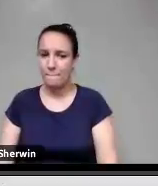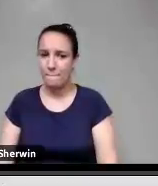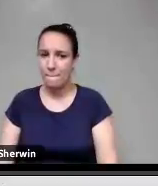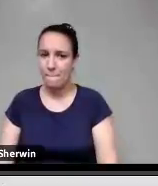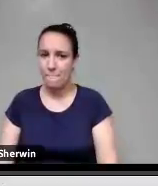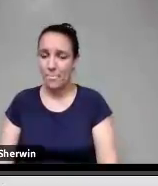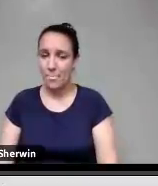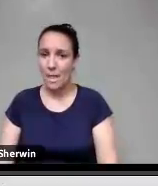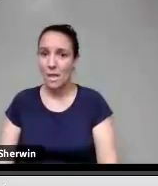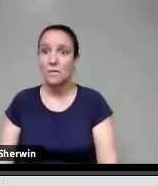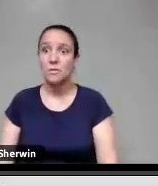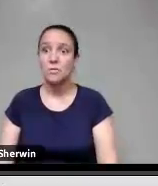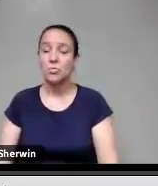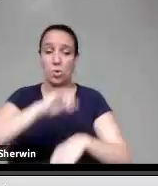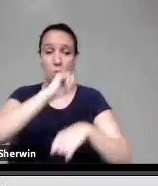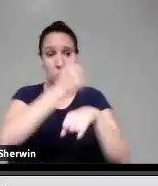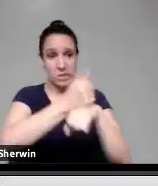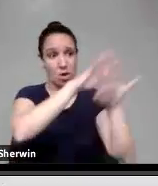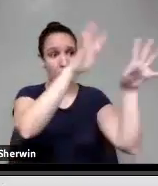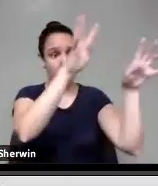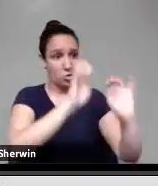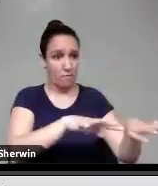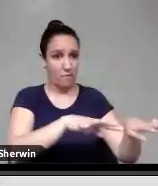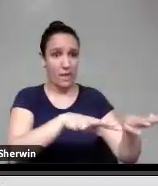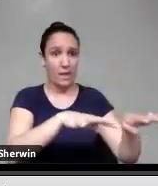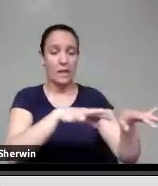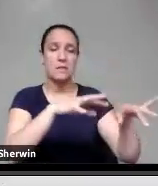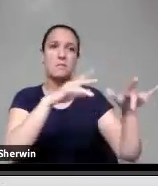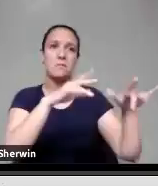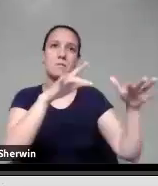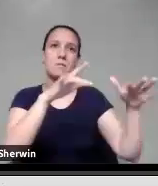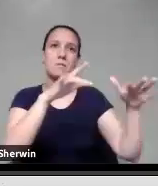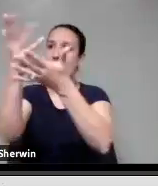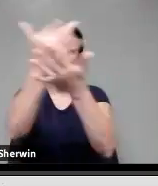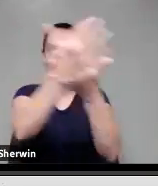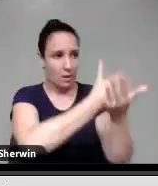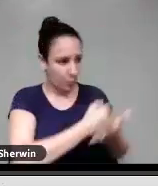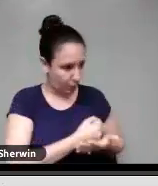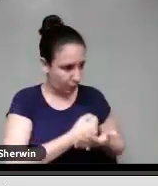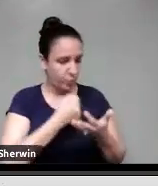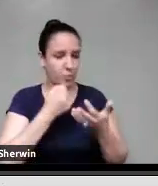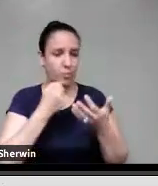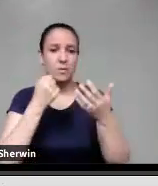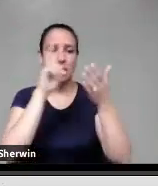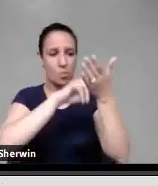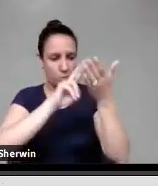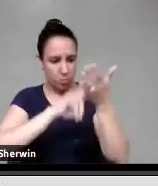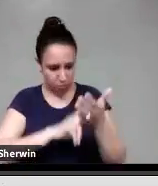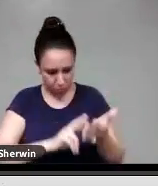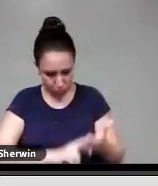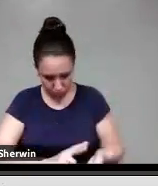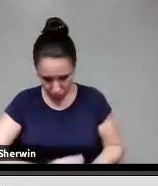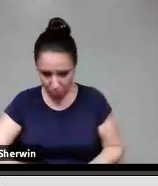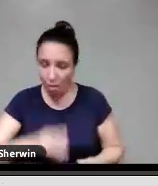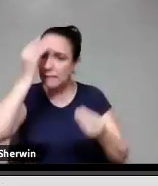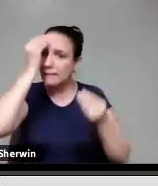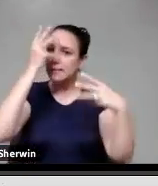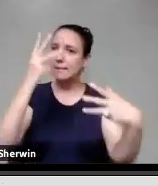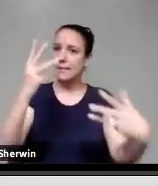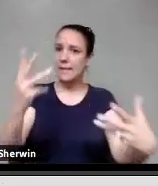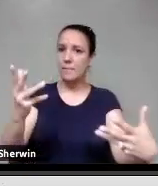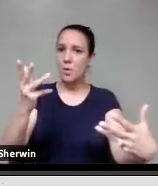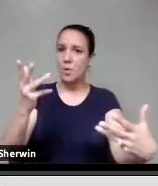collected the surveys, you might put a flyer out that says we've got all the surveys. It's going to take us about a month to go over it, and then we're going to post the results of it and let you